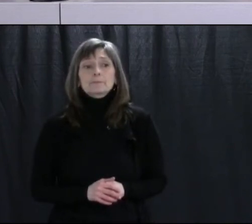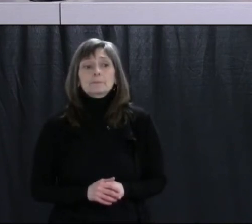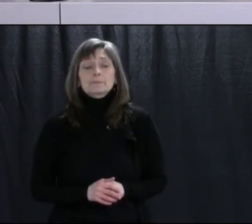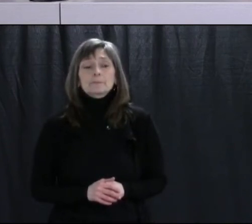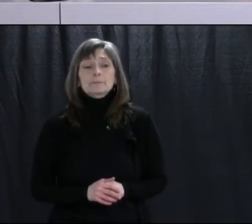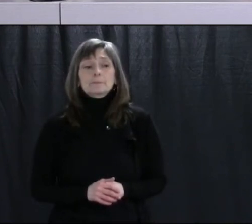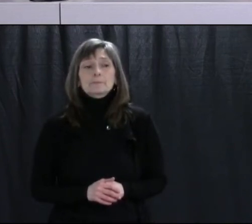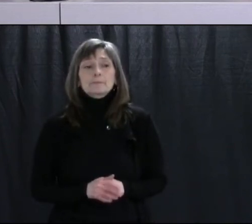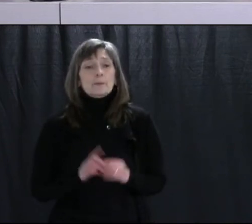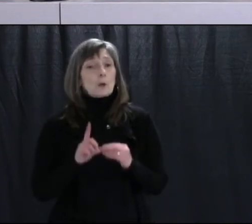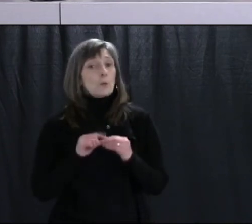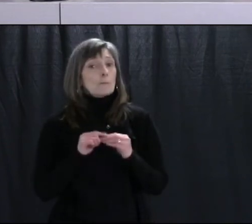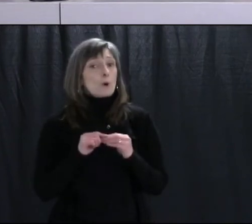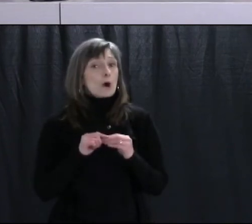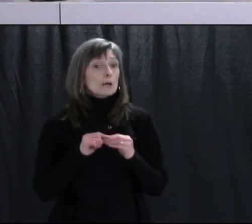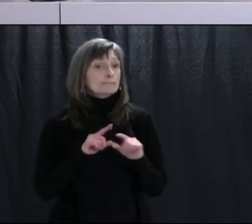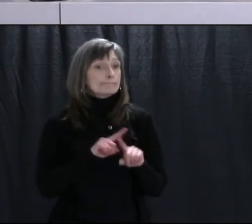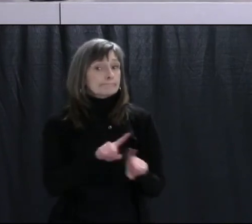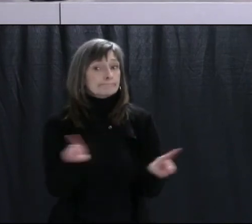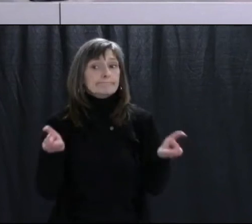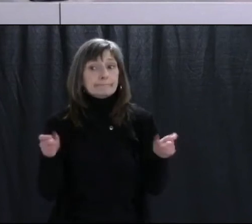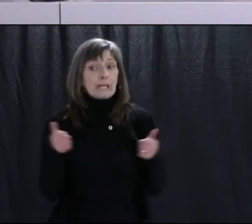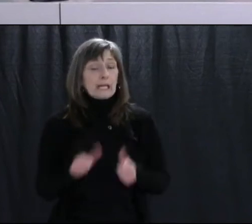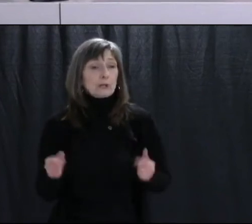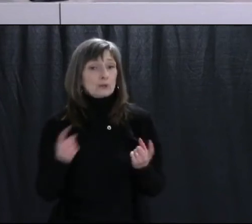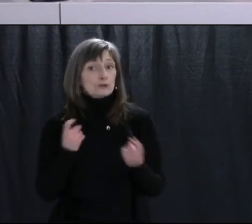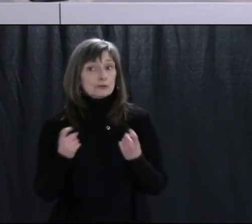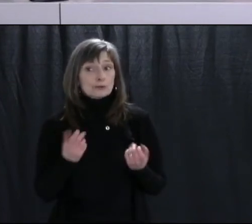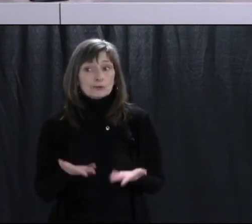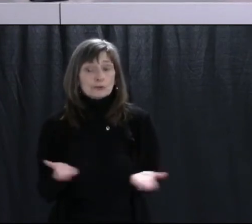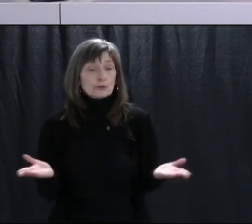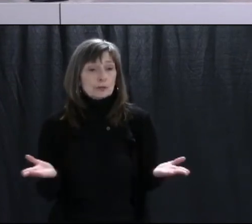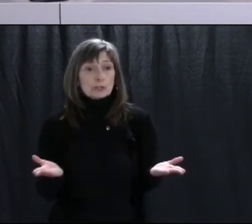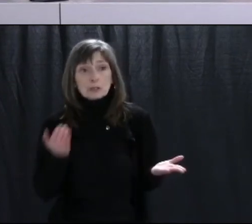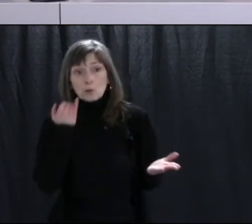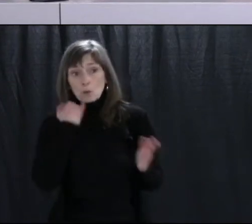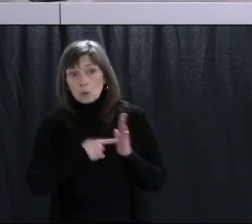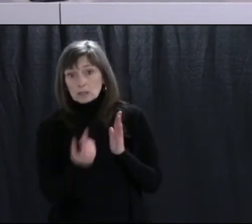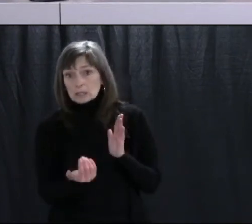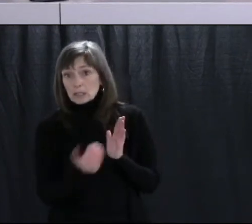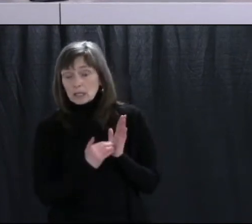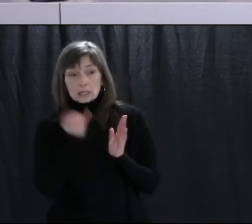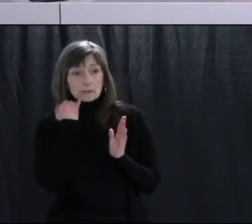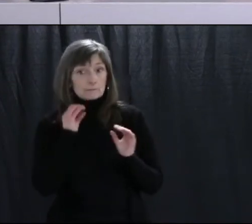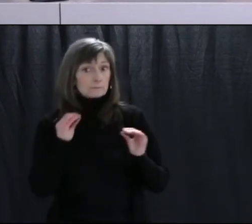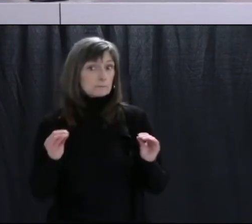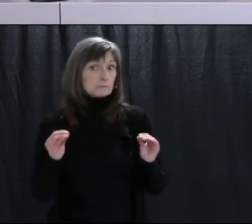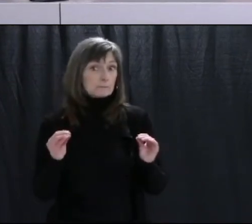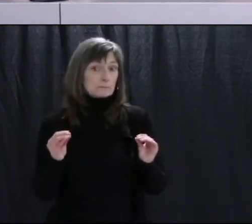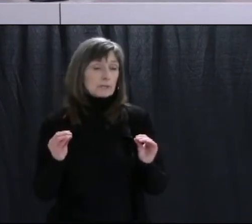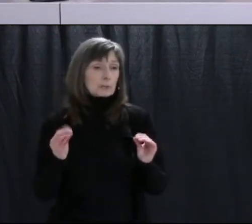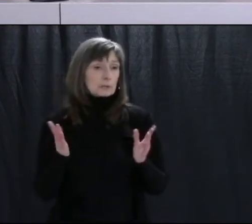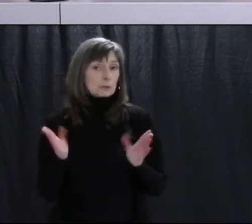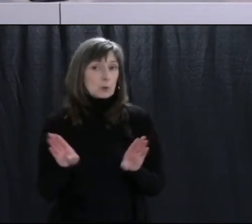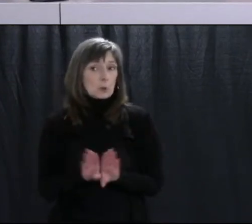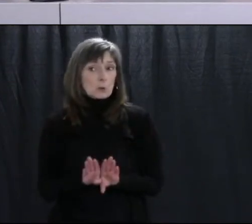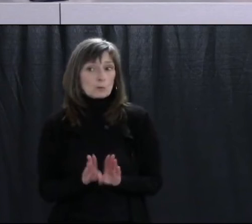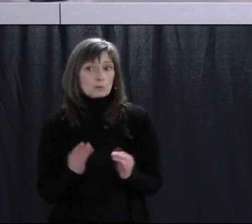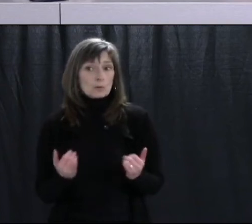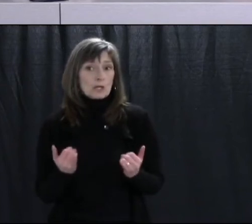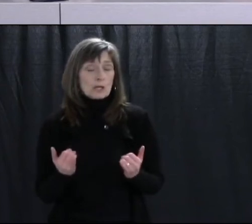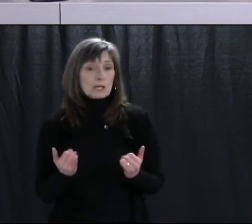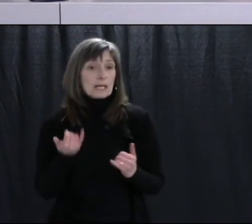I would just like to give one more call for questions from the media, and once we have done that, we will conclude the news conference for the day. If you have any further questions,